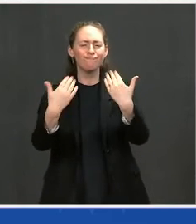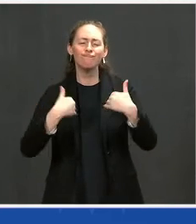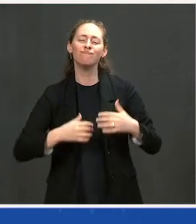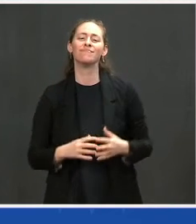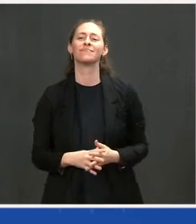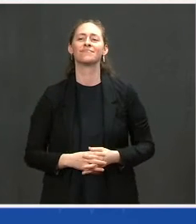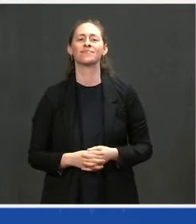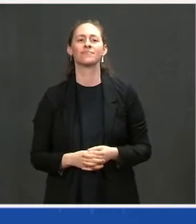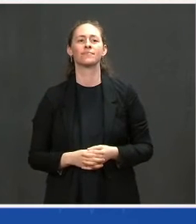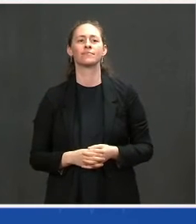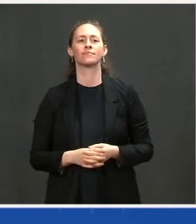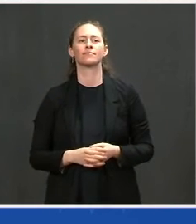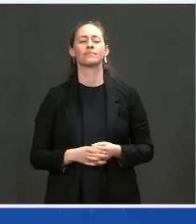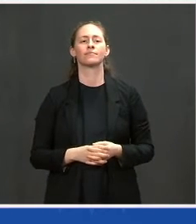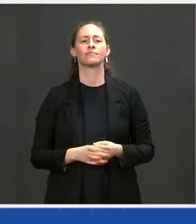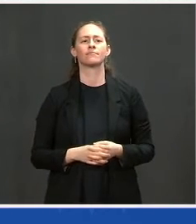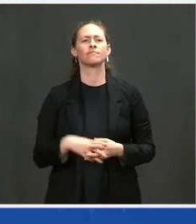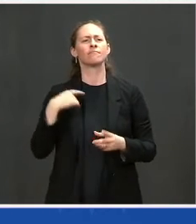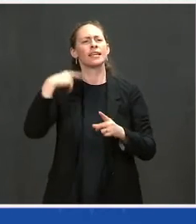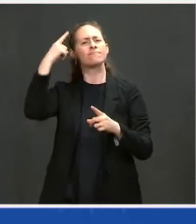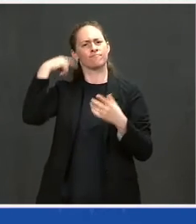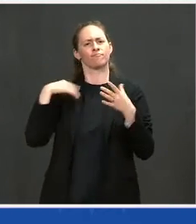Zeke, the Associated Press.